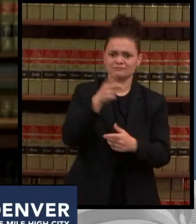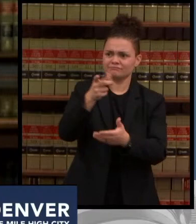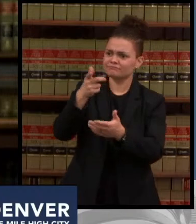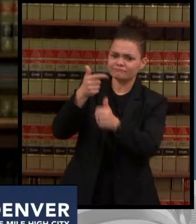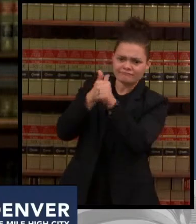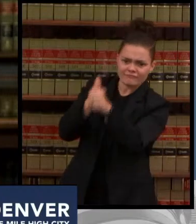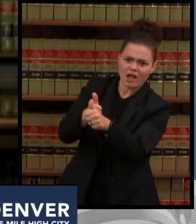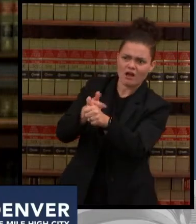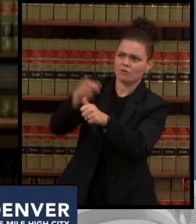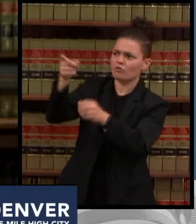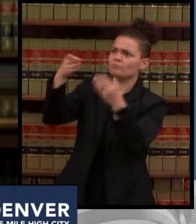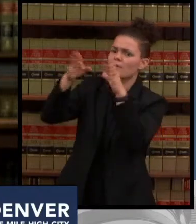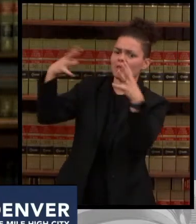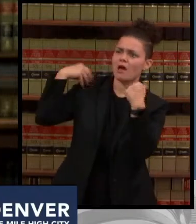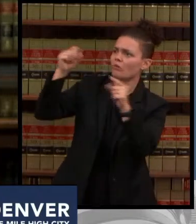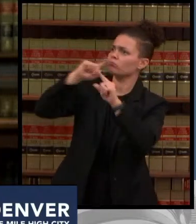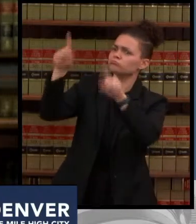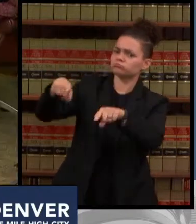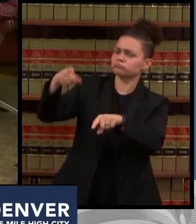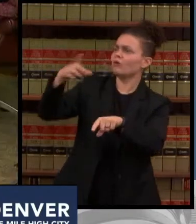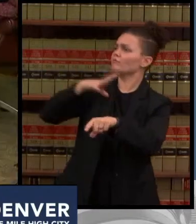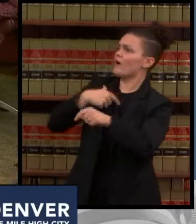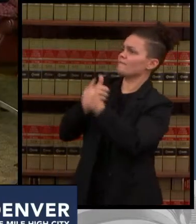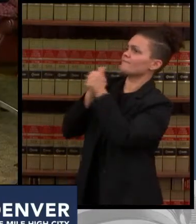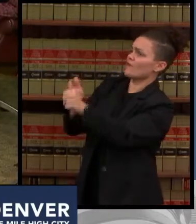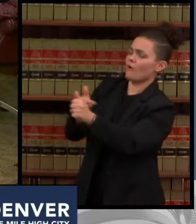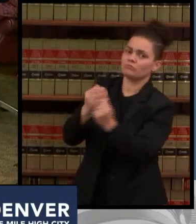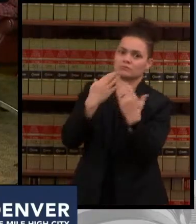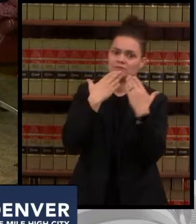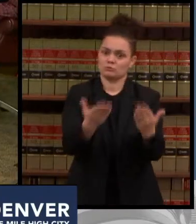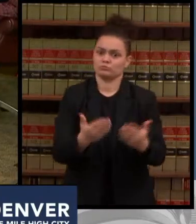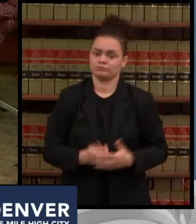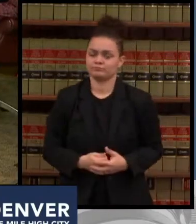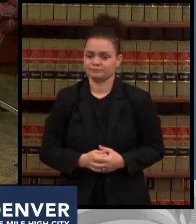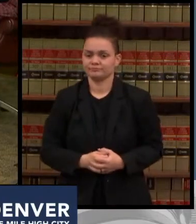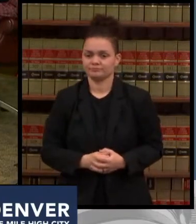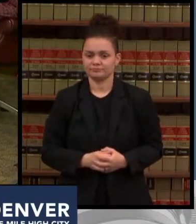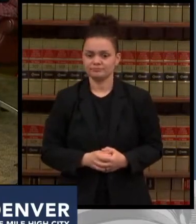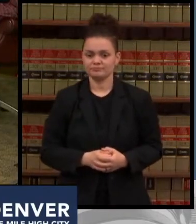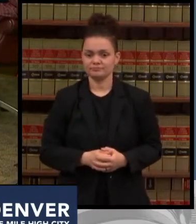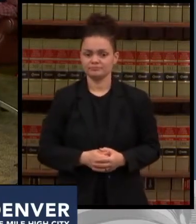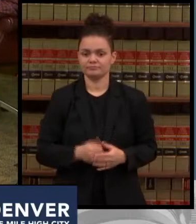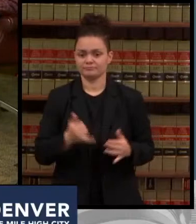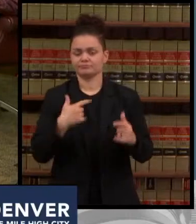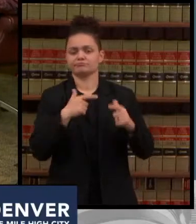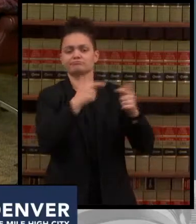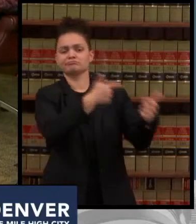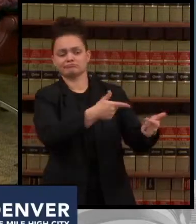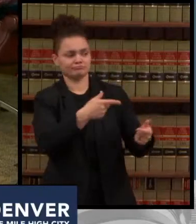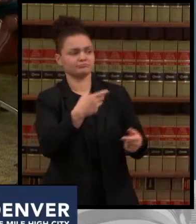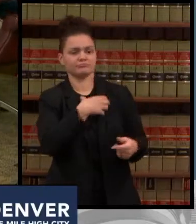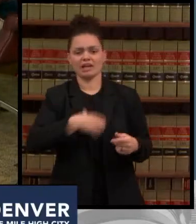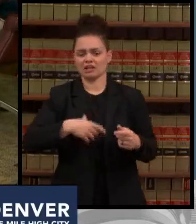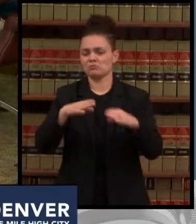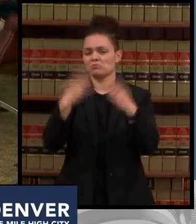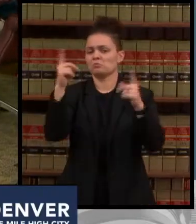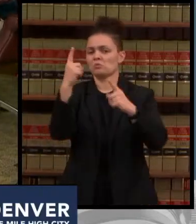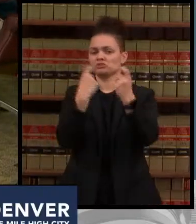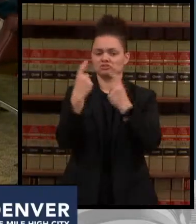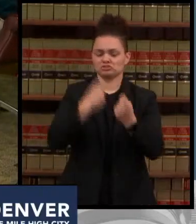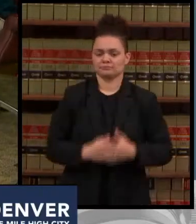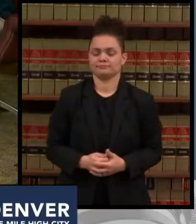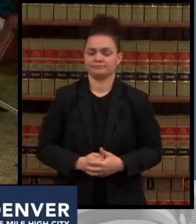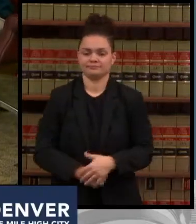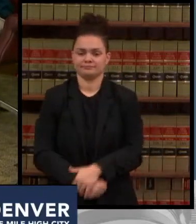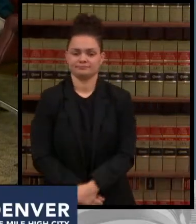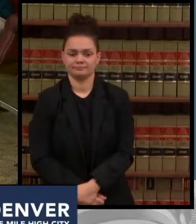And with that, I'd like to invite Mayor Hancock up to answer questions. Thank you, Dr. Wittenstein. So as we get ready to go to